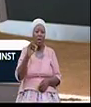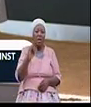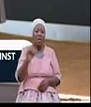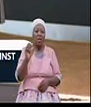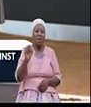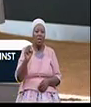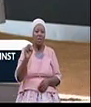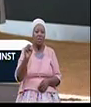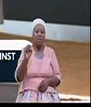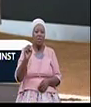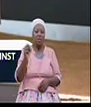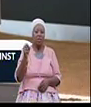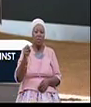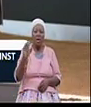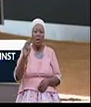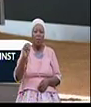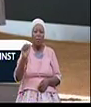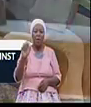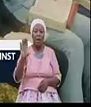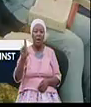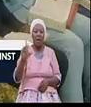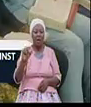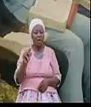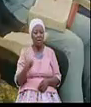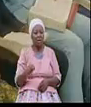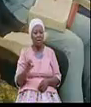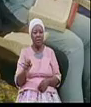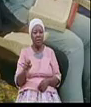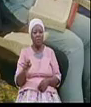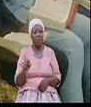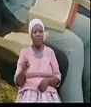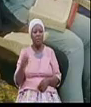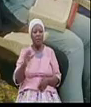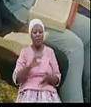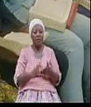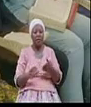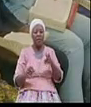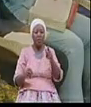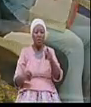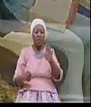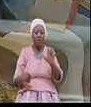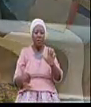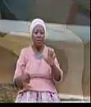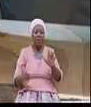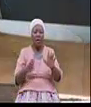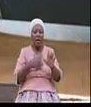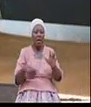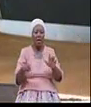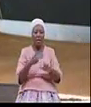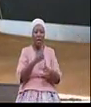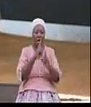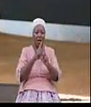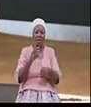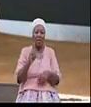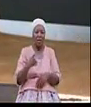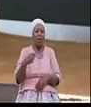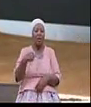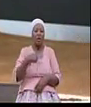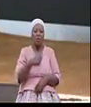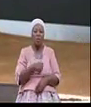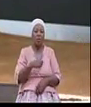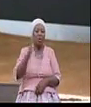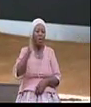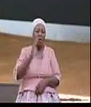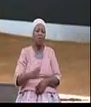verse 25. In verse 25, and they answered, we will